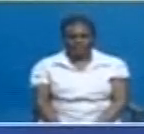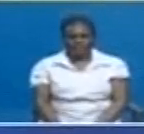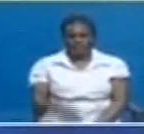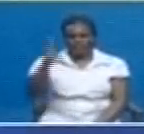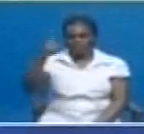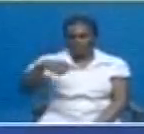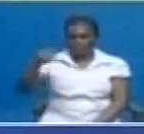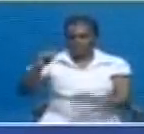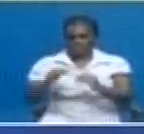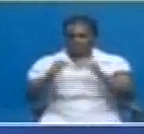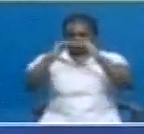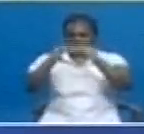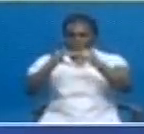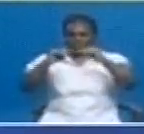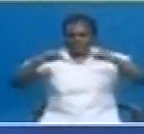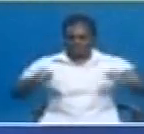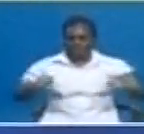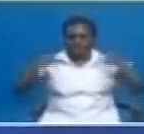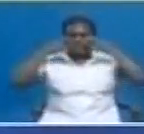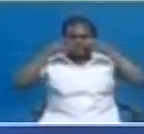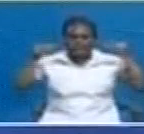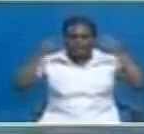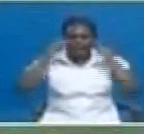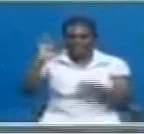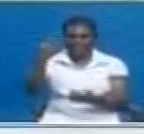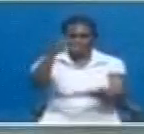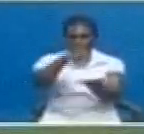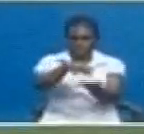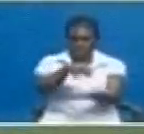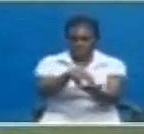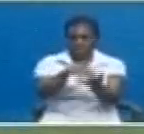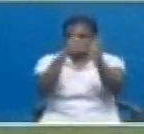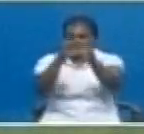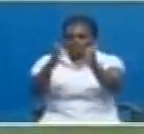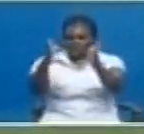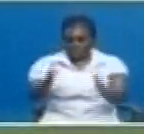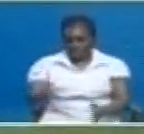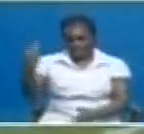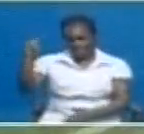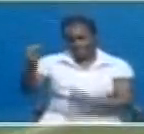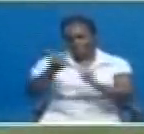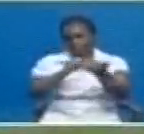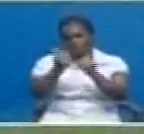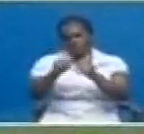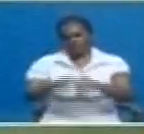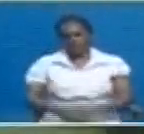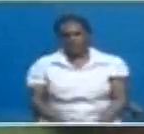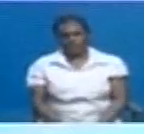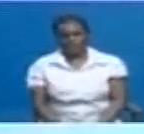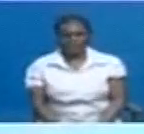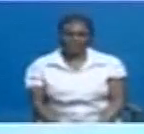The win moves Sofapaka to third on the Kenya Premier League log. Robinson Okenye, KTN Sports.